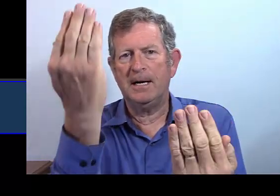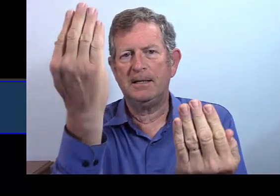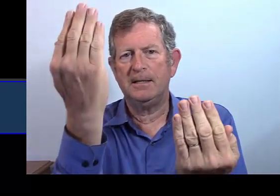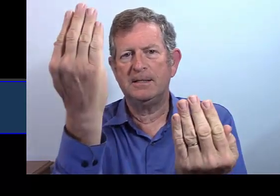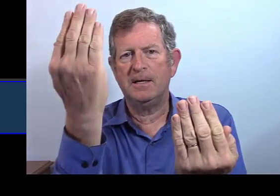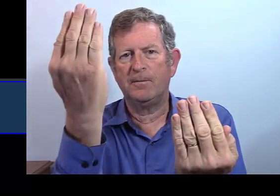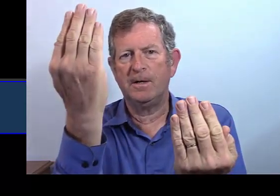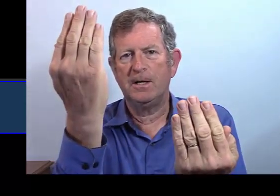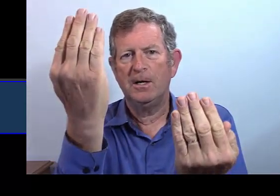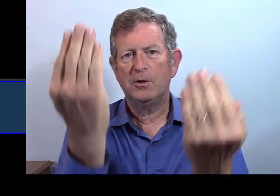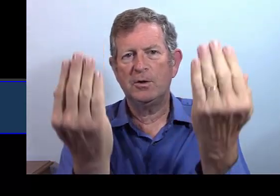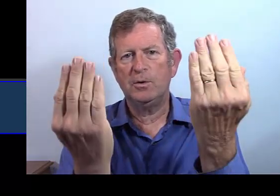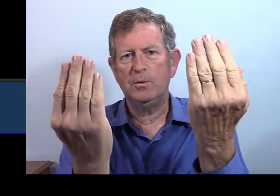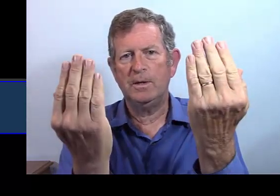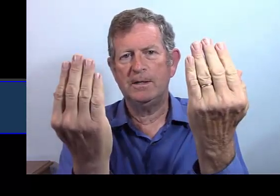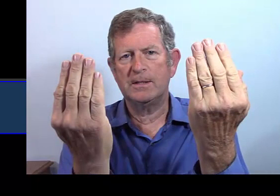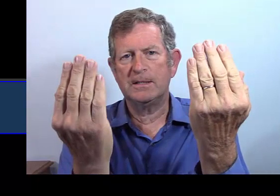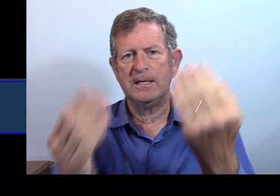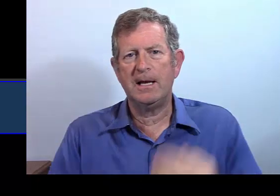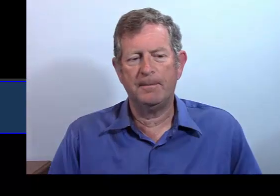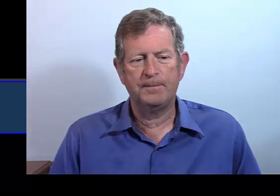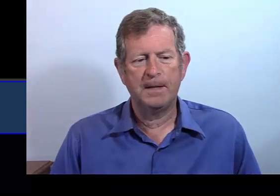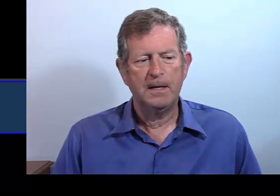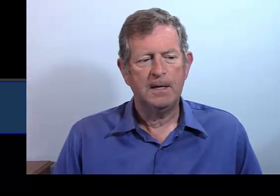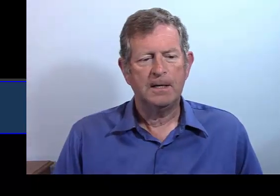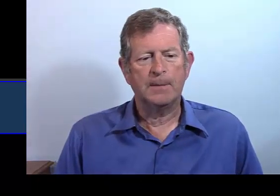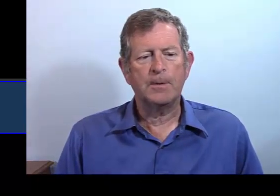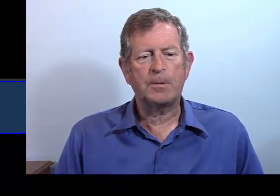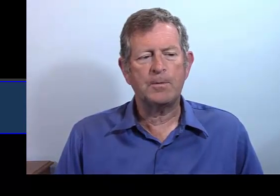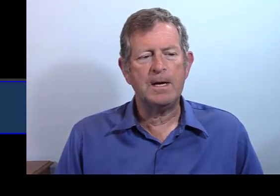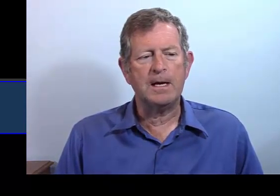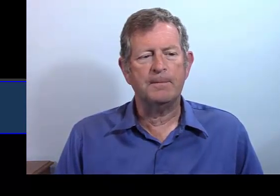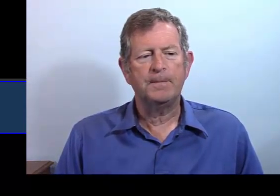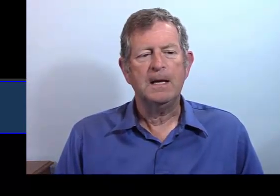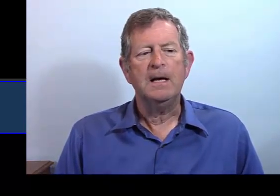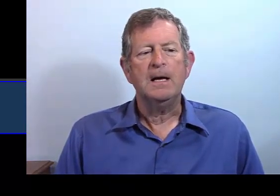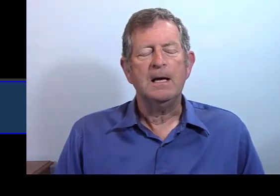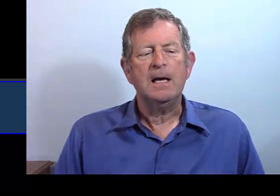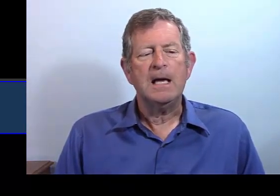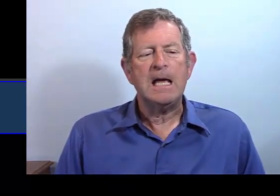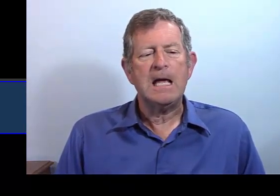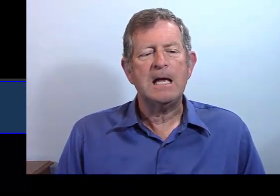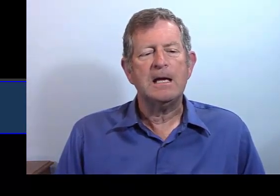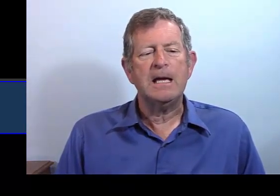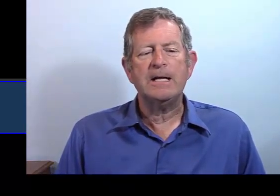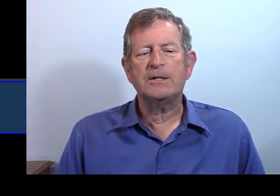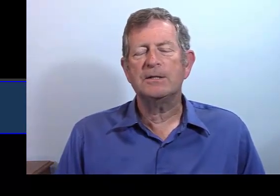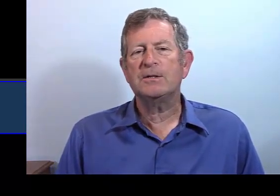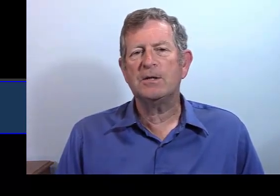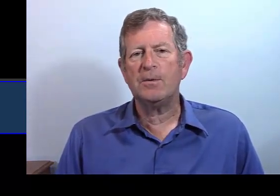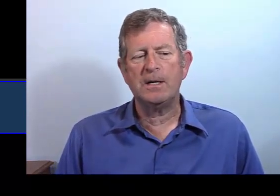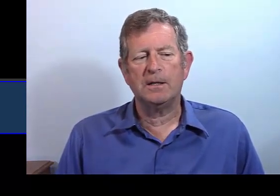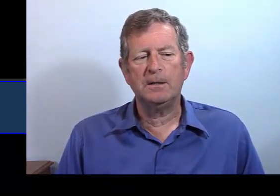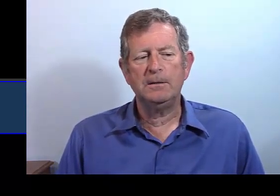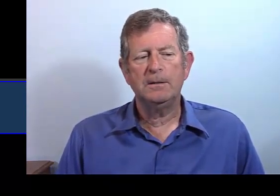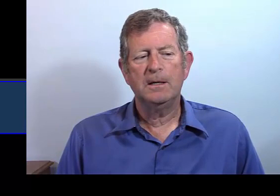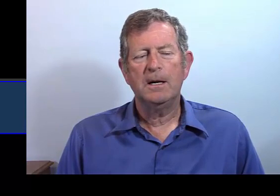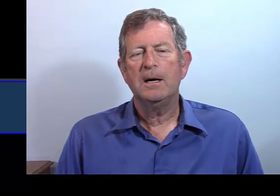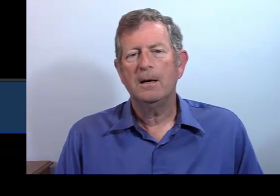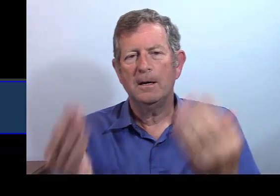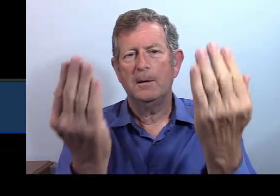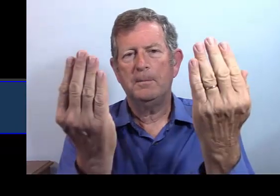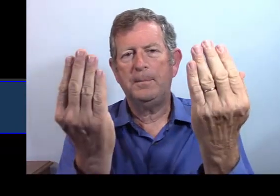Okay, but is different. To is the same. Number 3, he eats